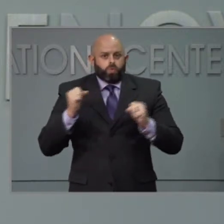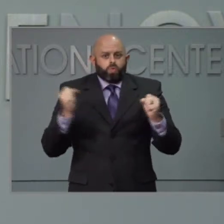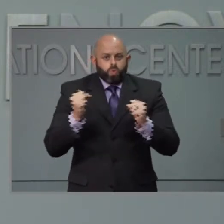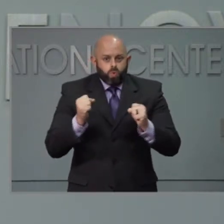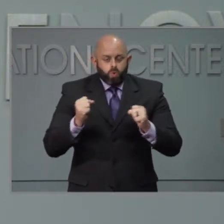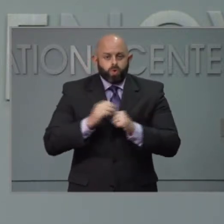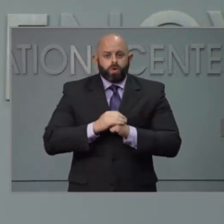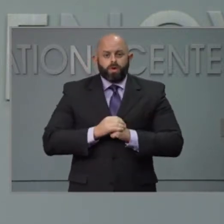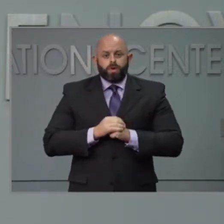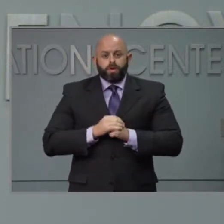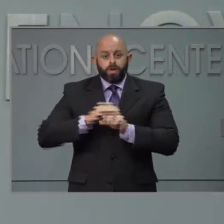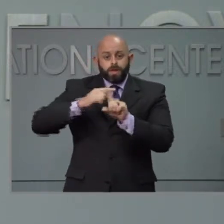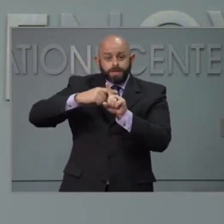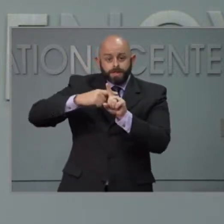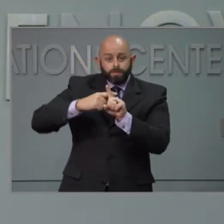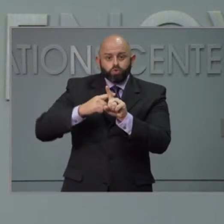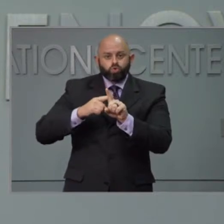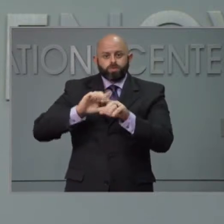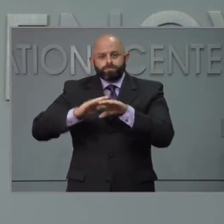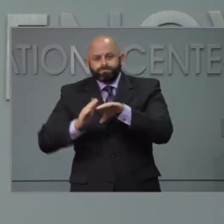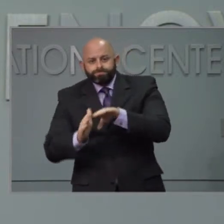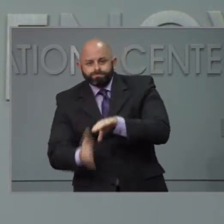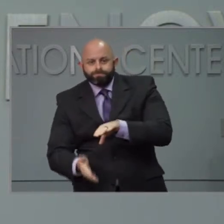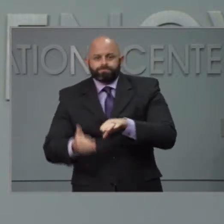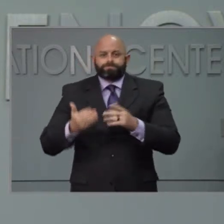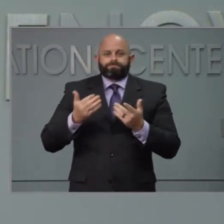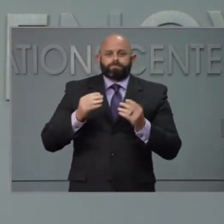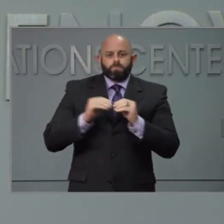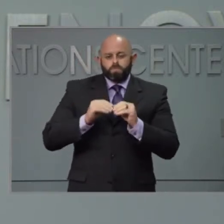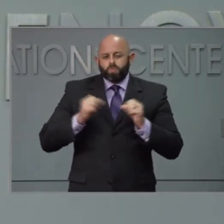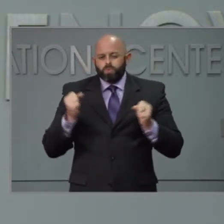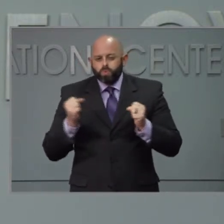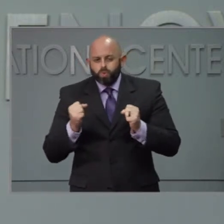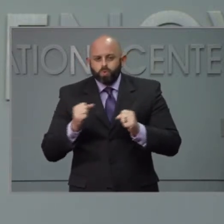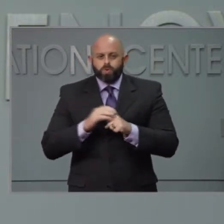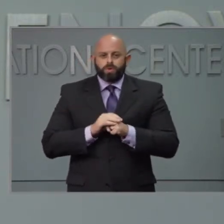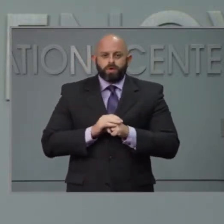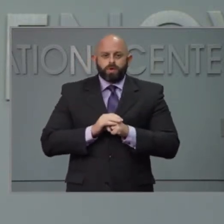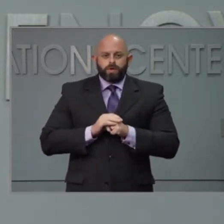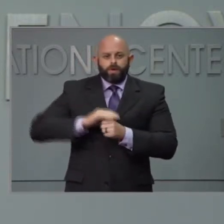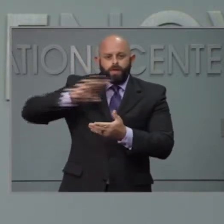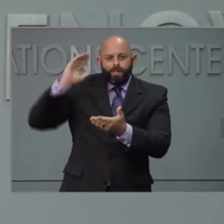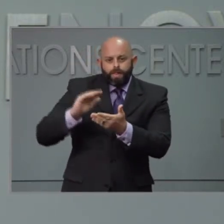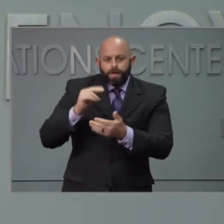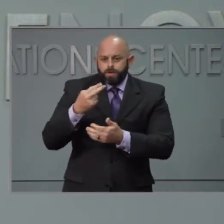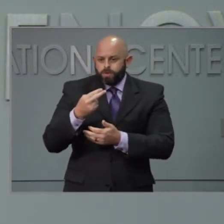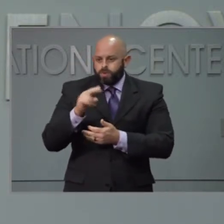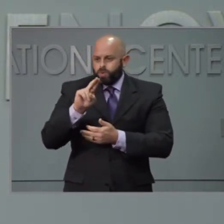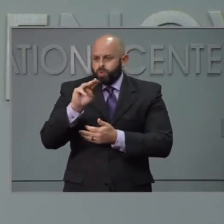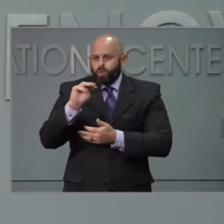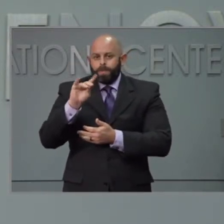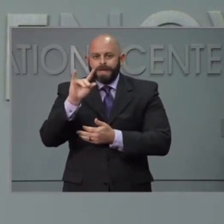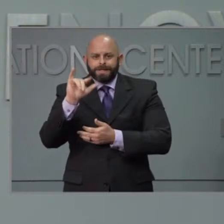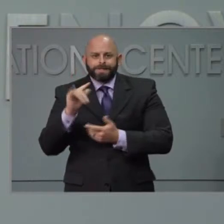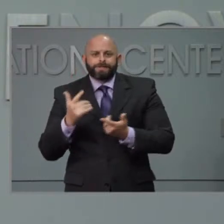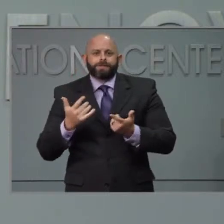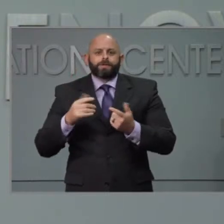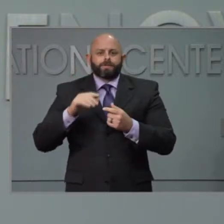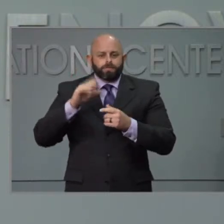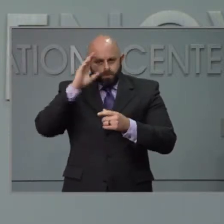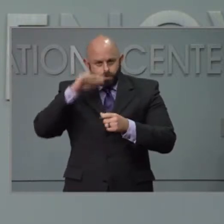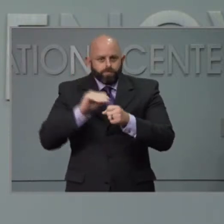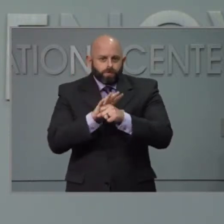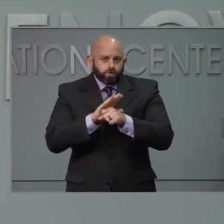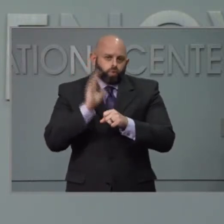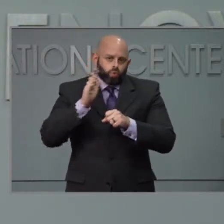with lower temperatures and lower humidity, the virus likes to spread, and it's going to have more opportunity to do